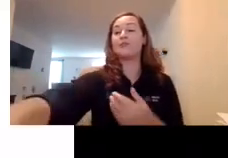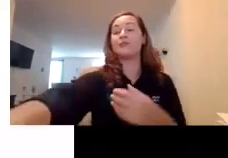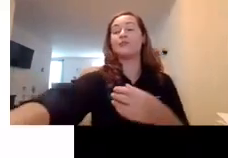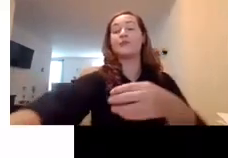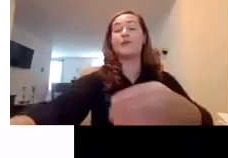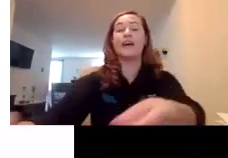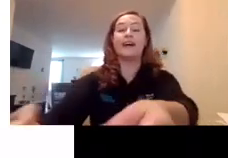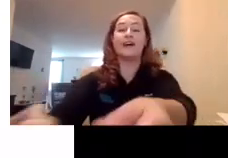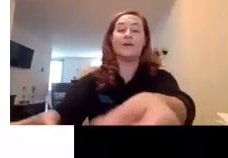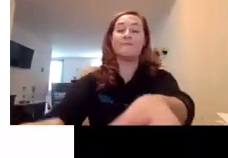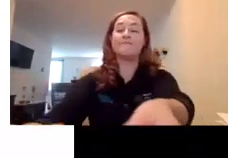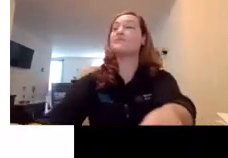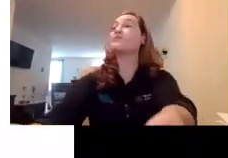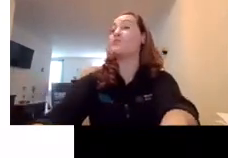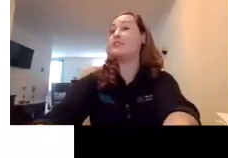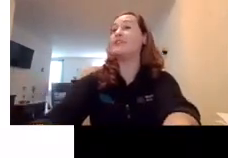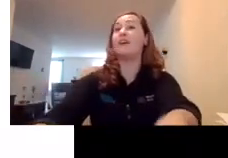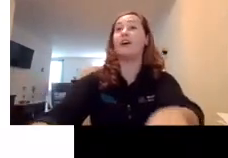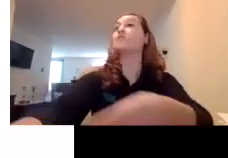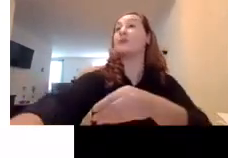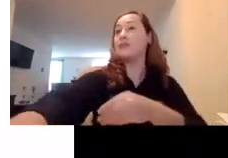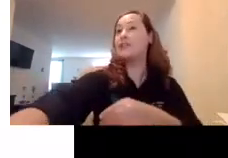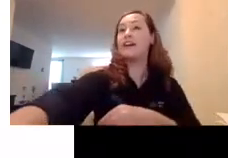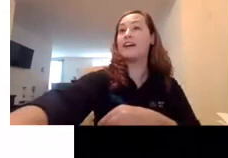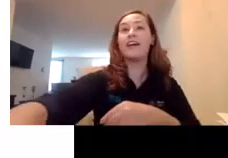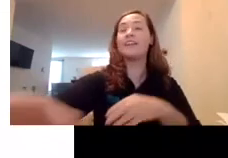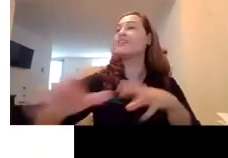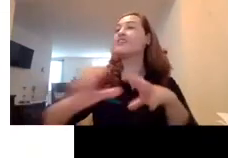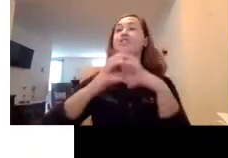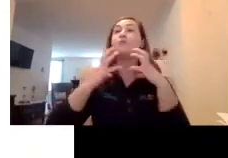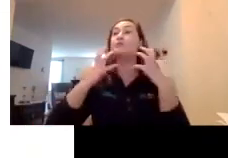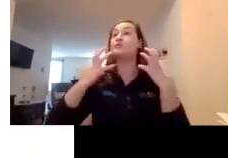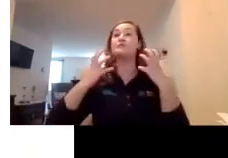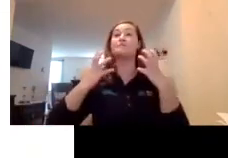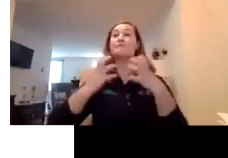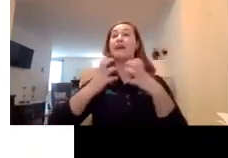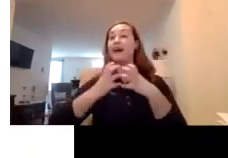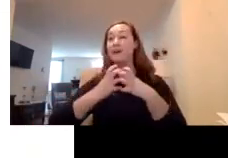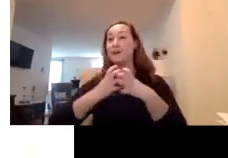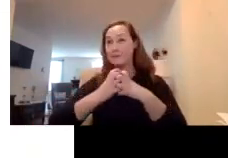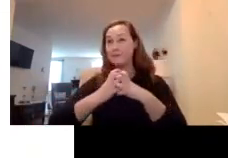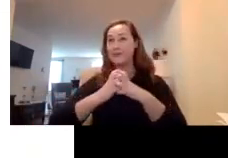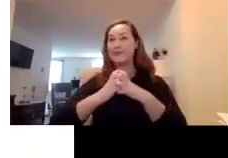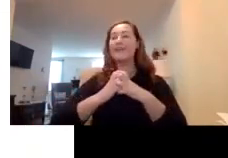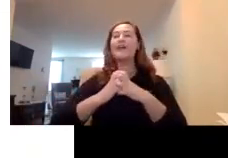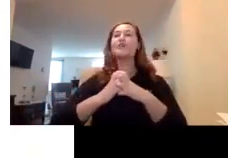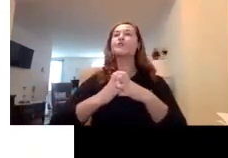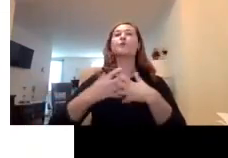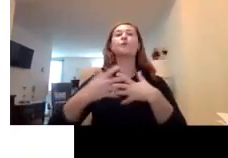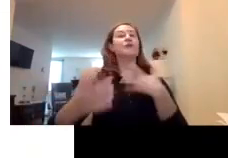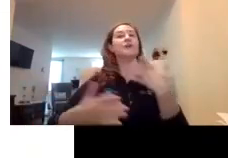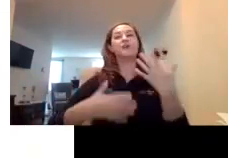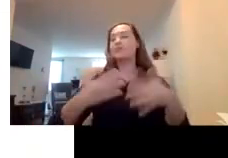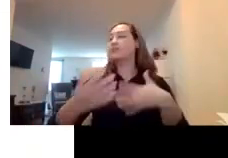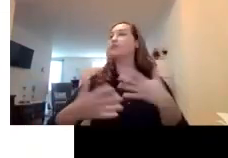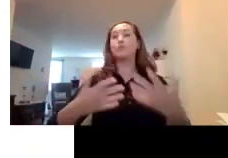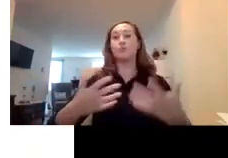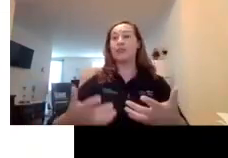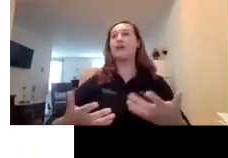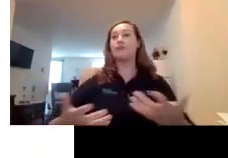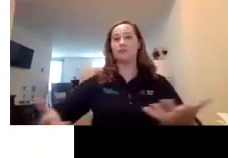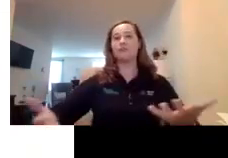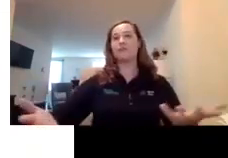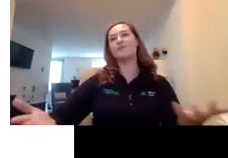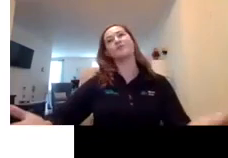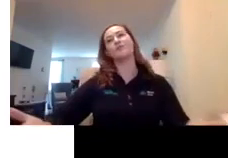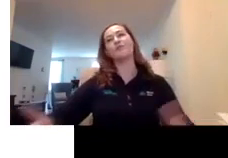like to see Aunt Maria again? She would smile, right? So we continued to